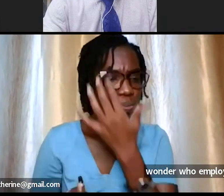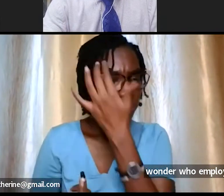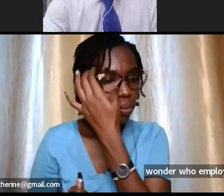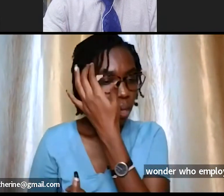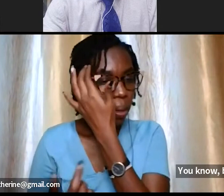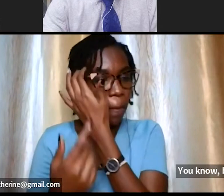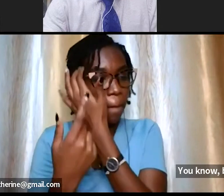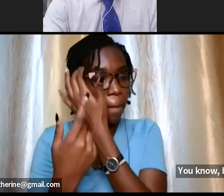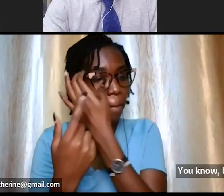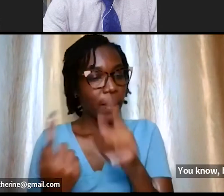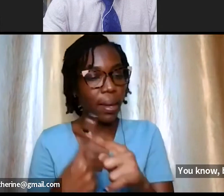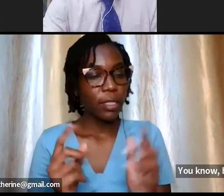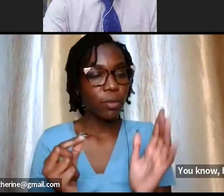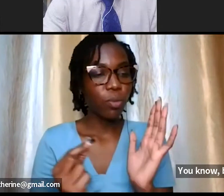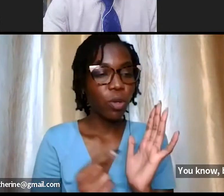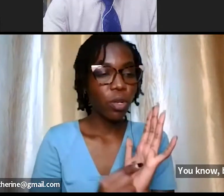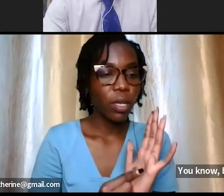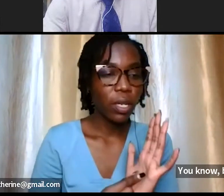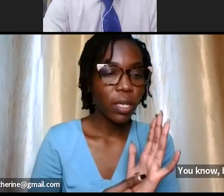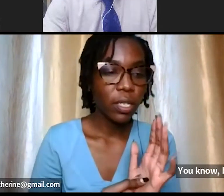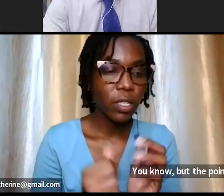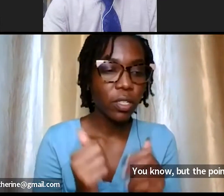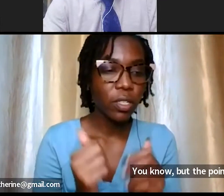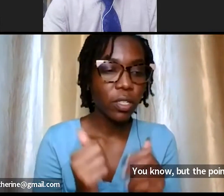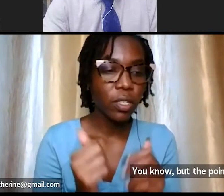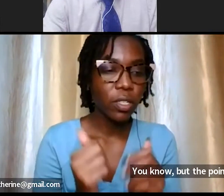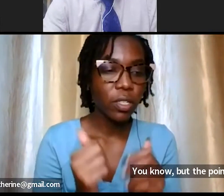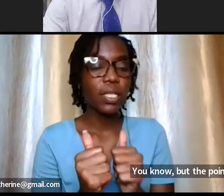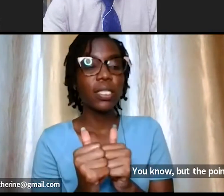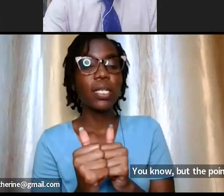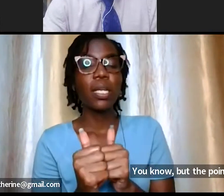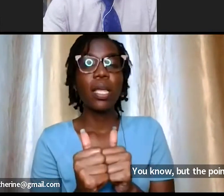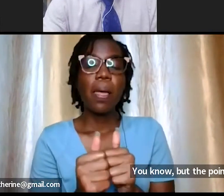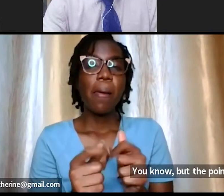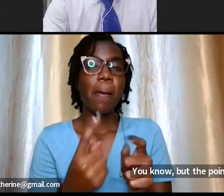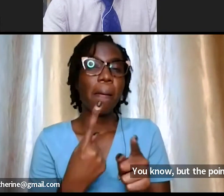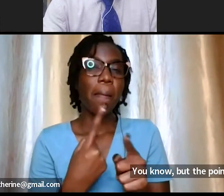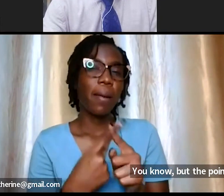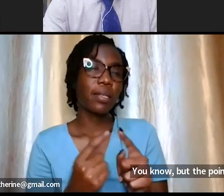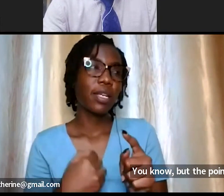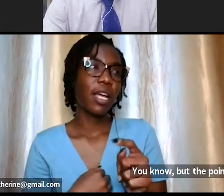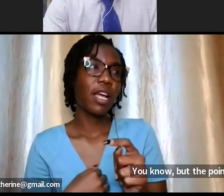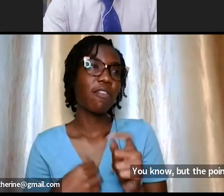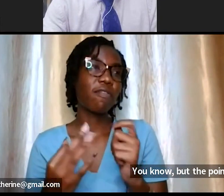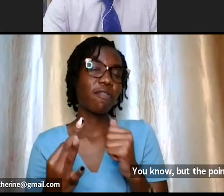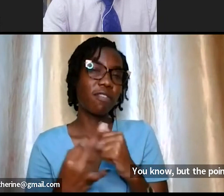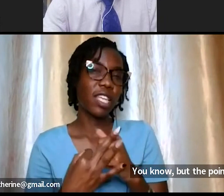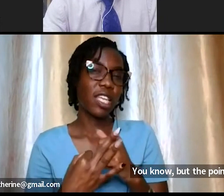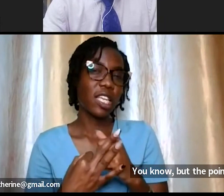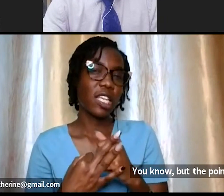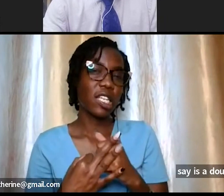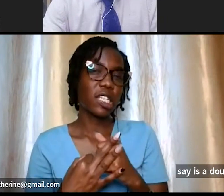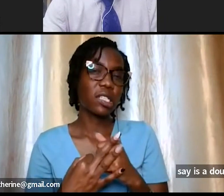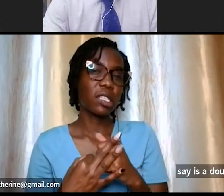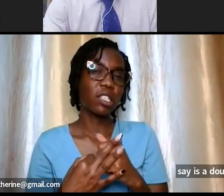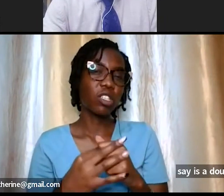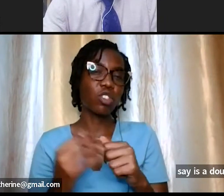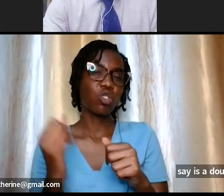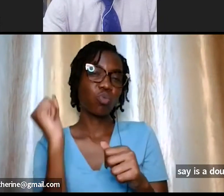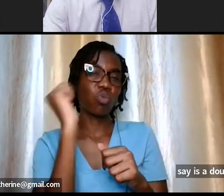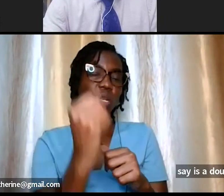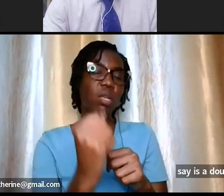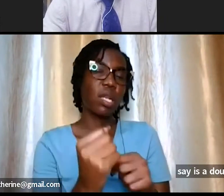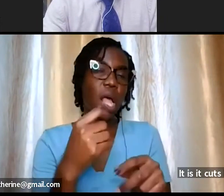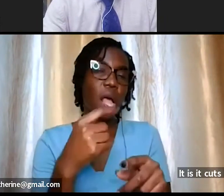is HR is basically they say is a double-edged sword. It cuts both sides. So on the